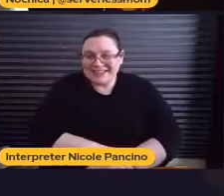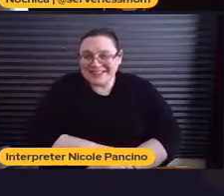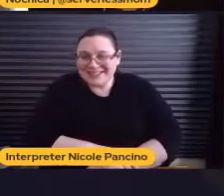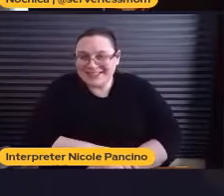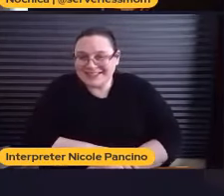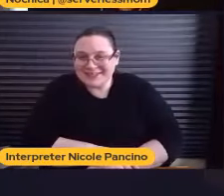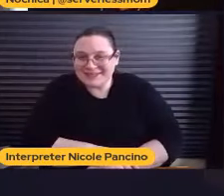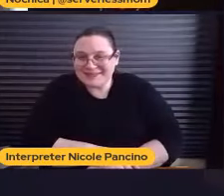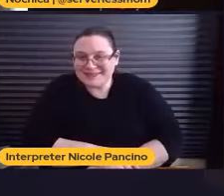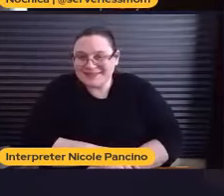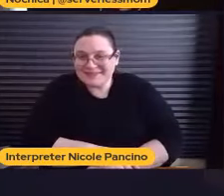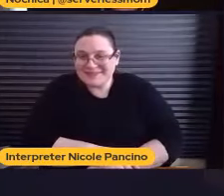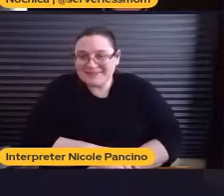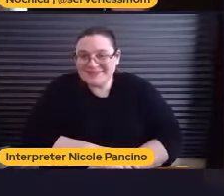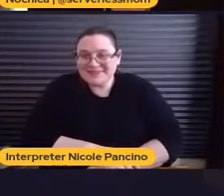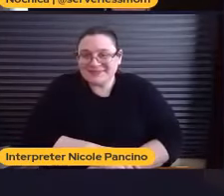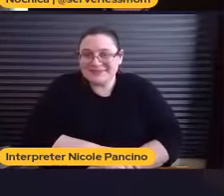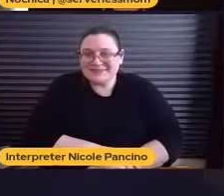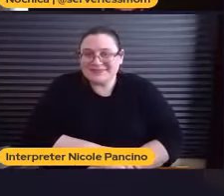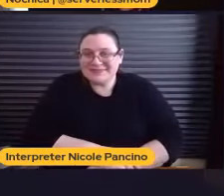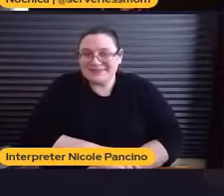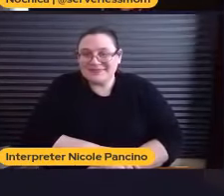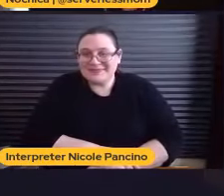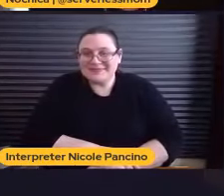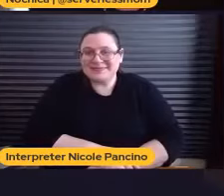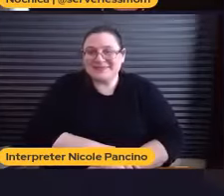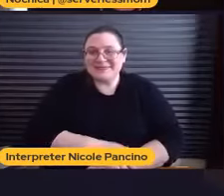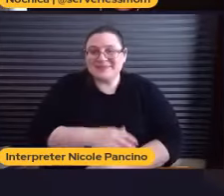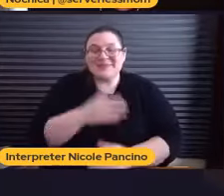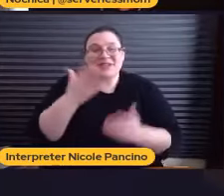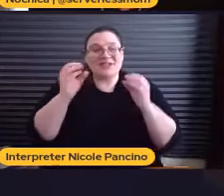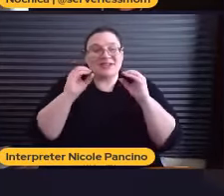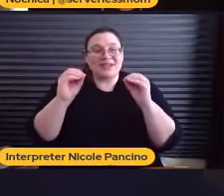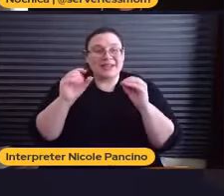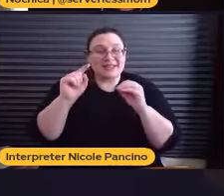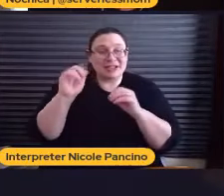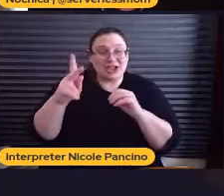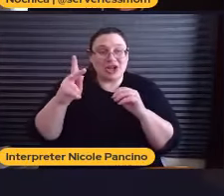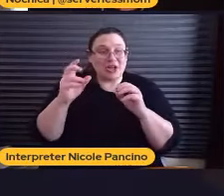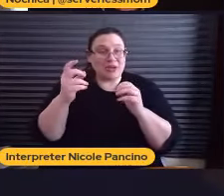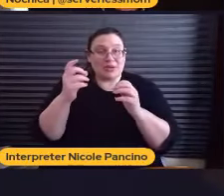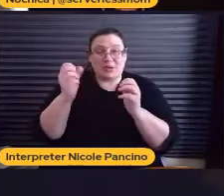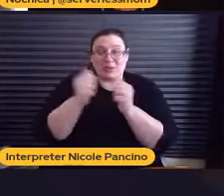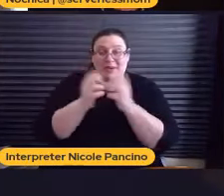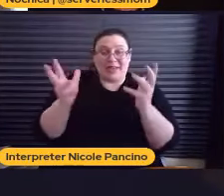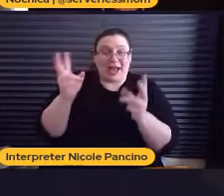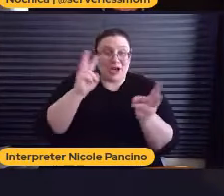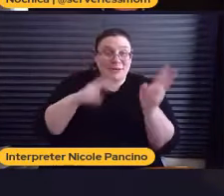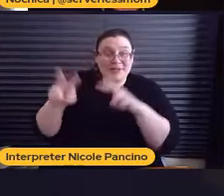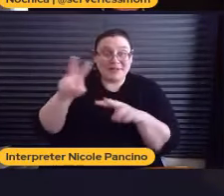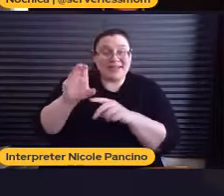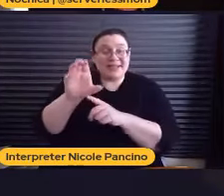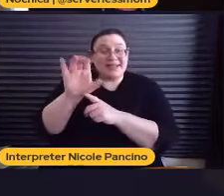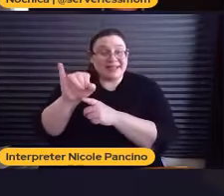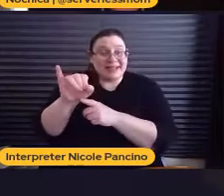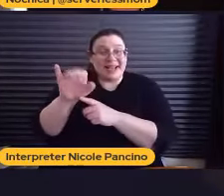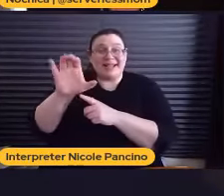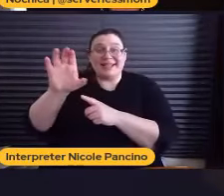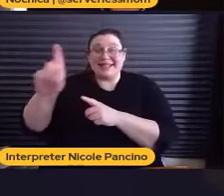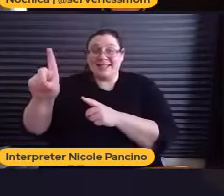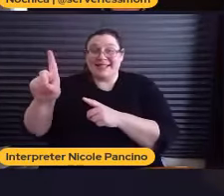so the sort of this talk is, as you see, without observability, CI/CD doesn't